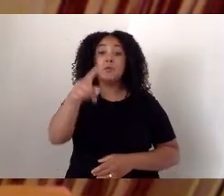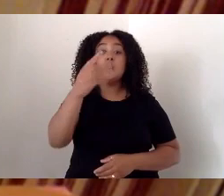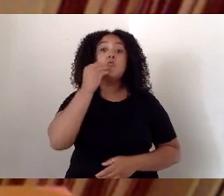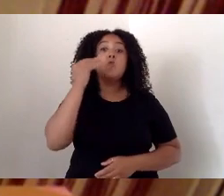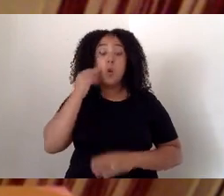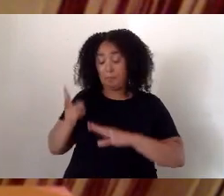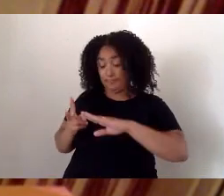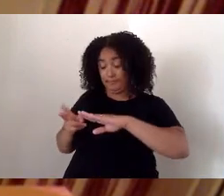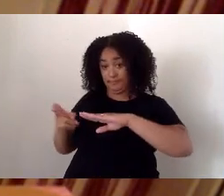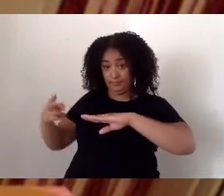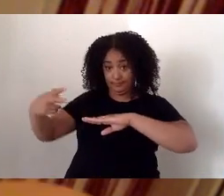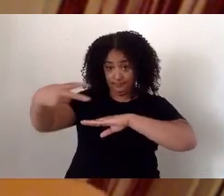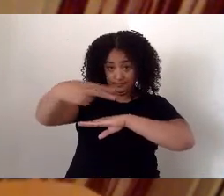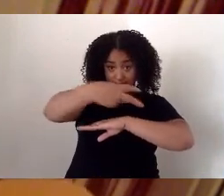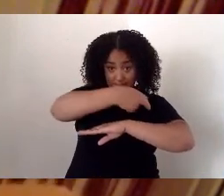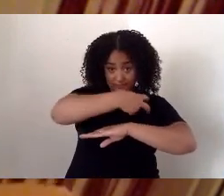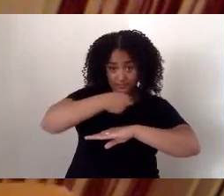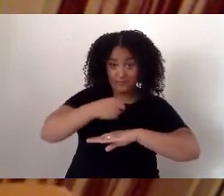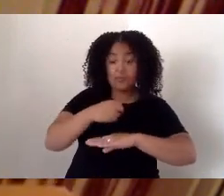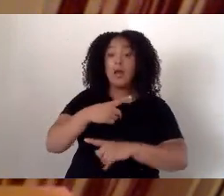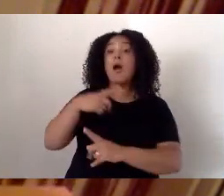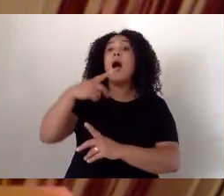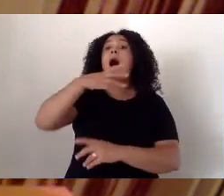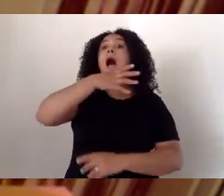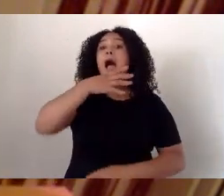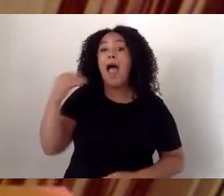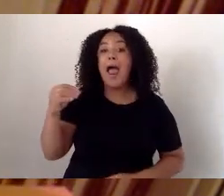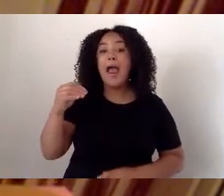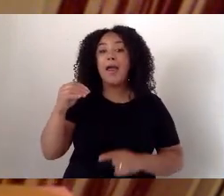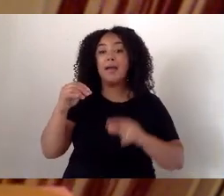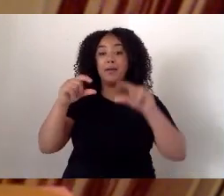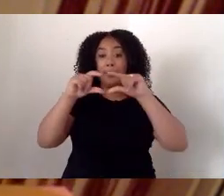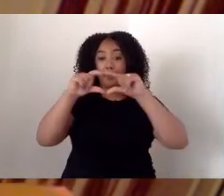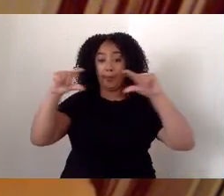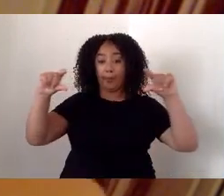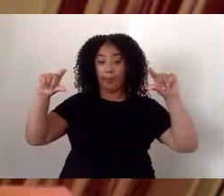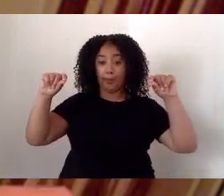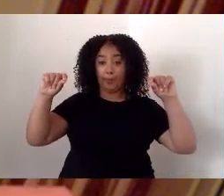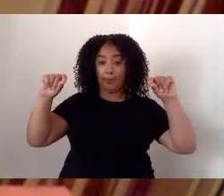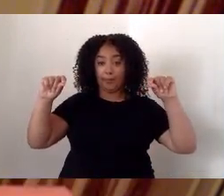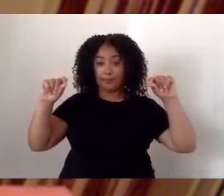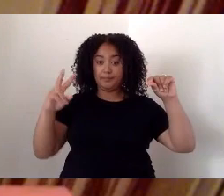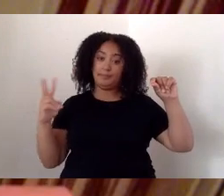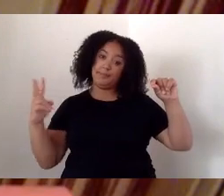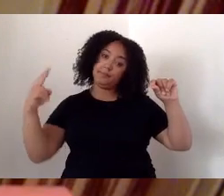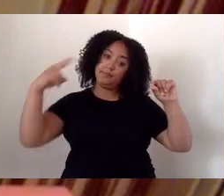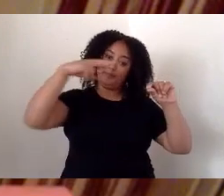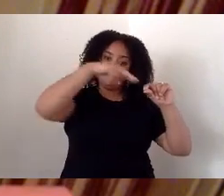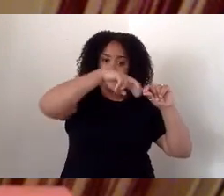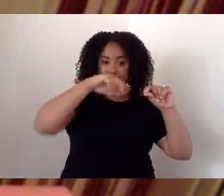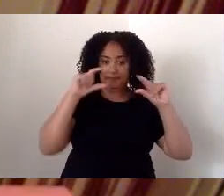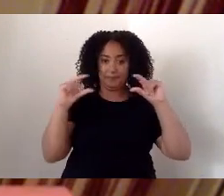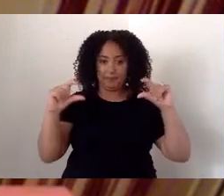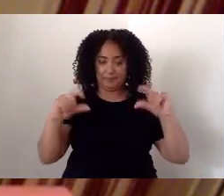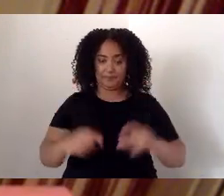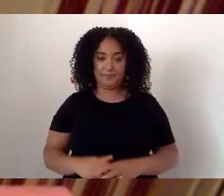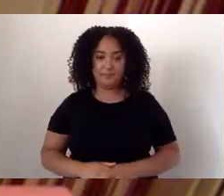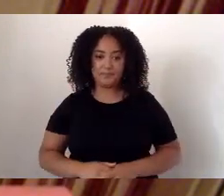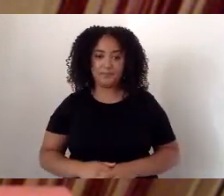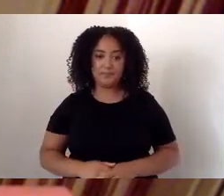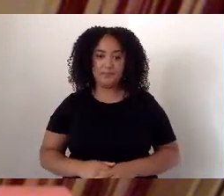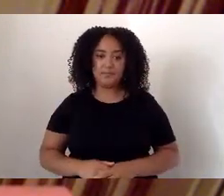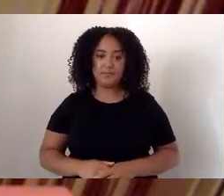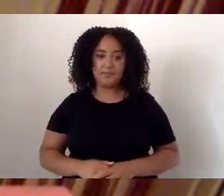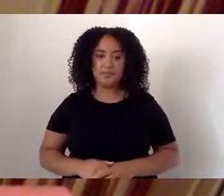out one long rectangle that can fit along the length of your bean shape. Oh my goodness,